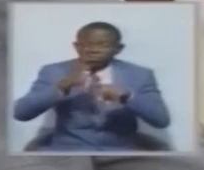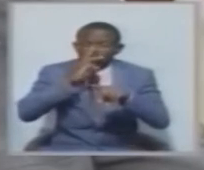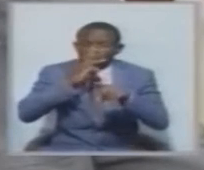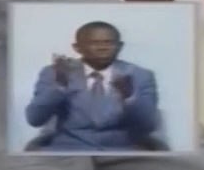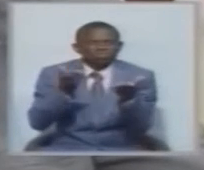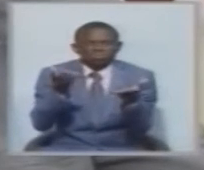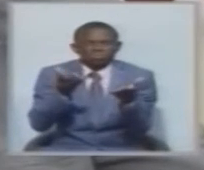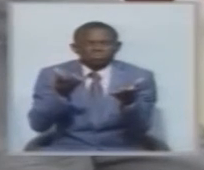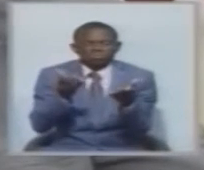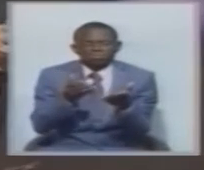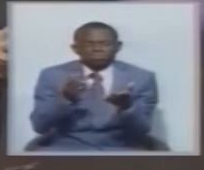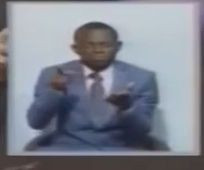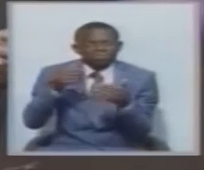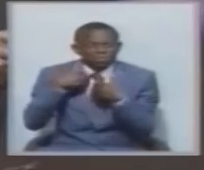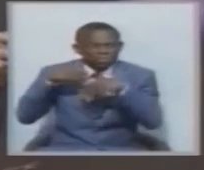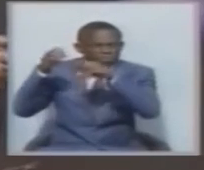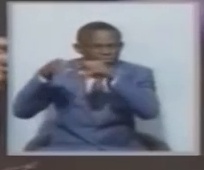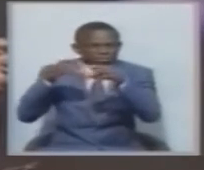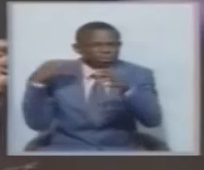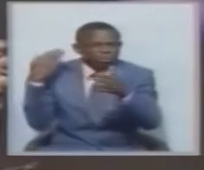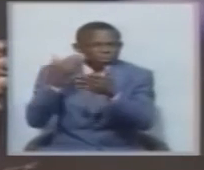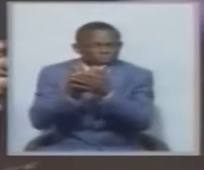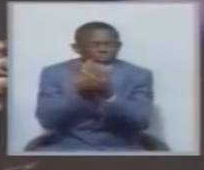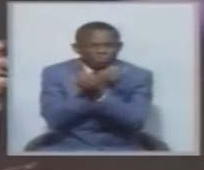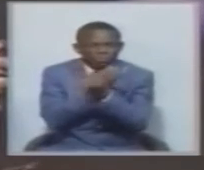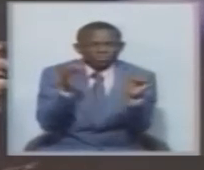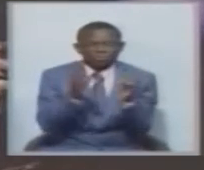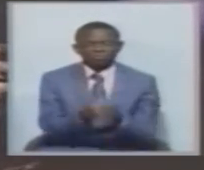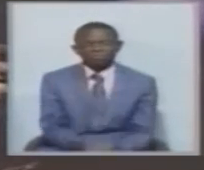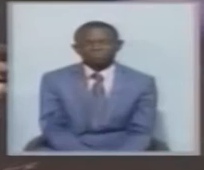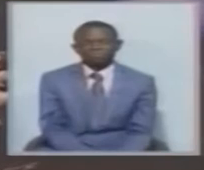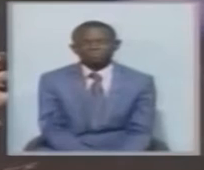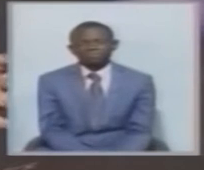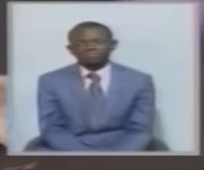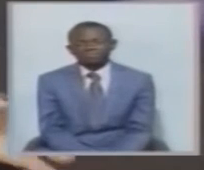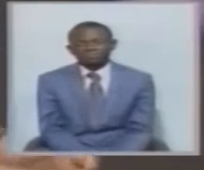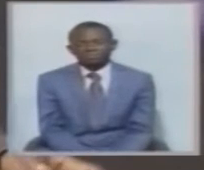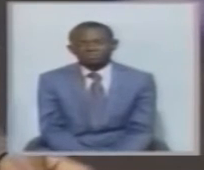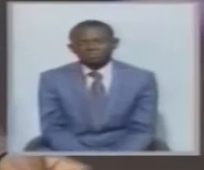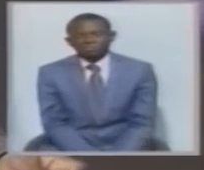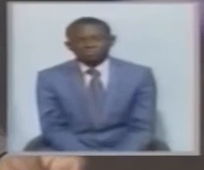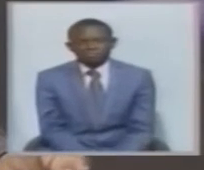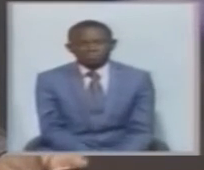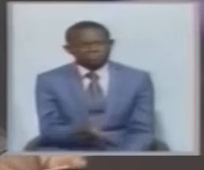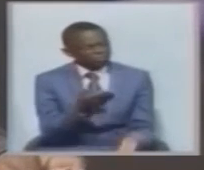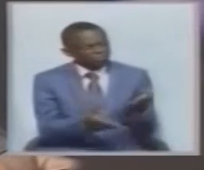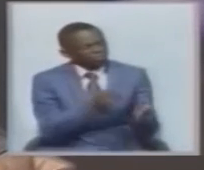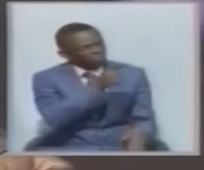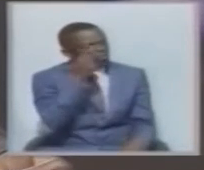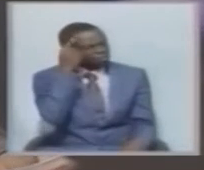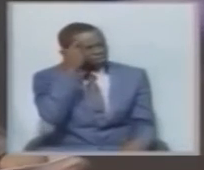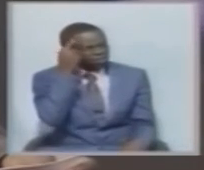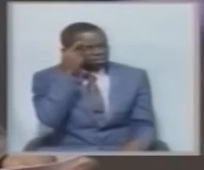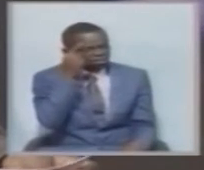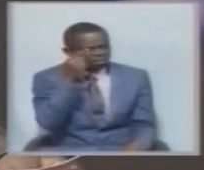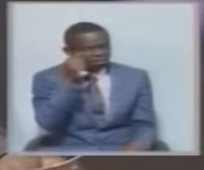independence? Do you expect that there'll be major shift in terms of funding by the AdB